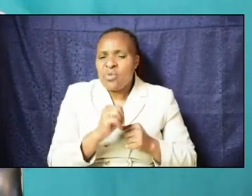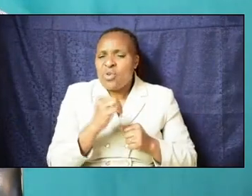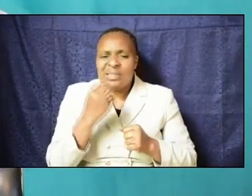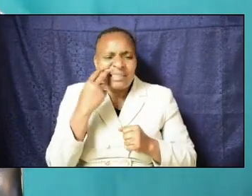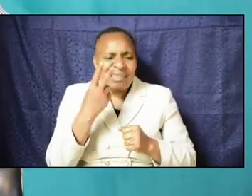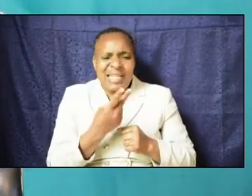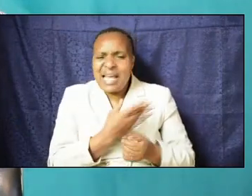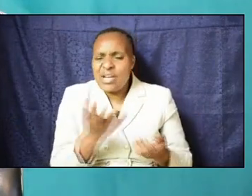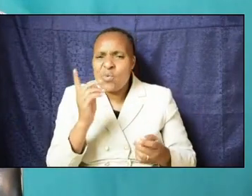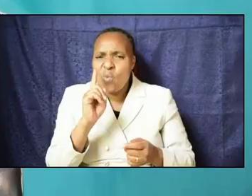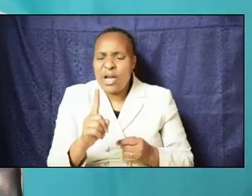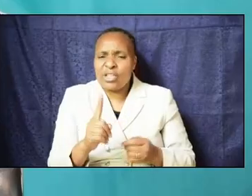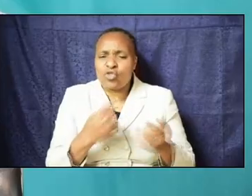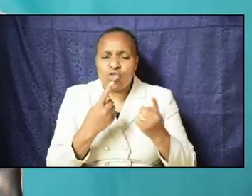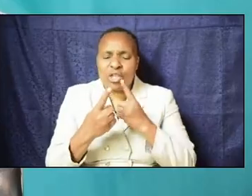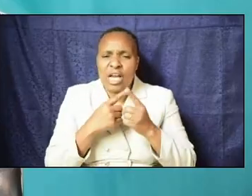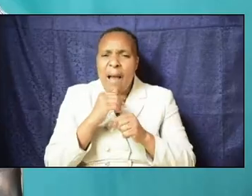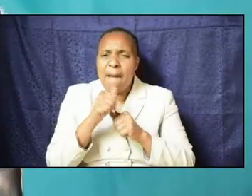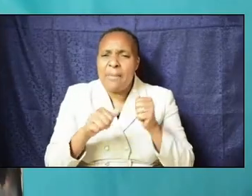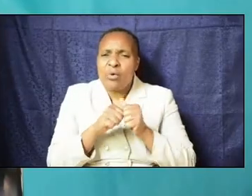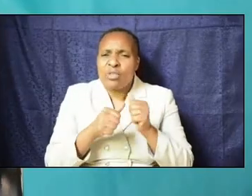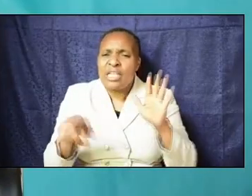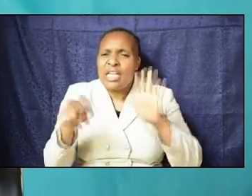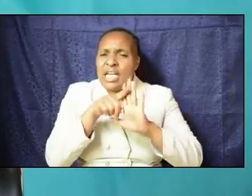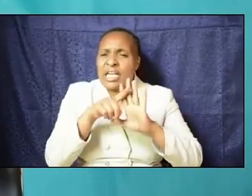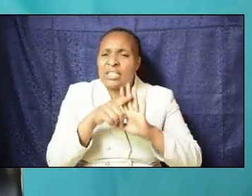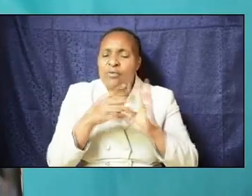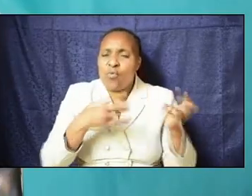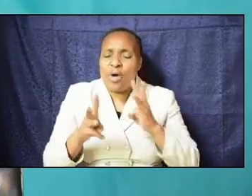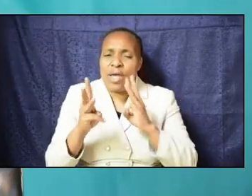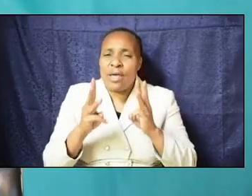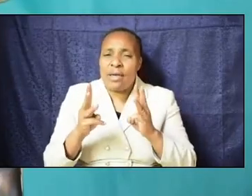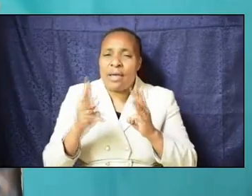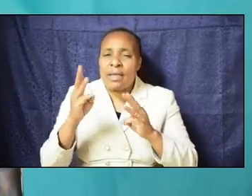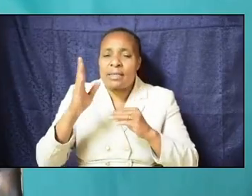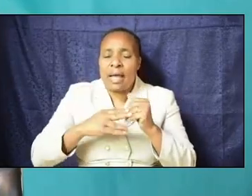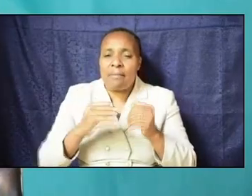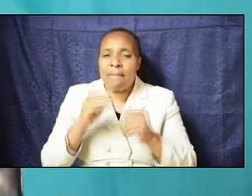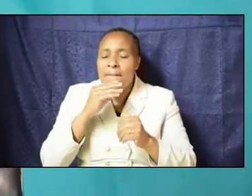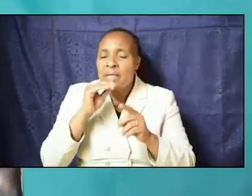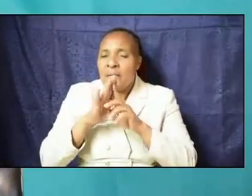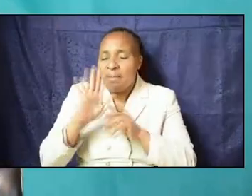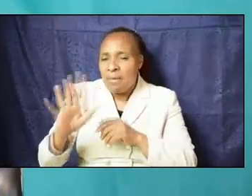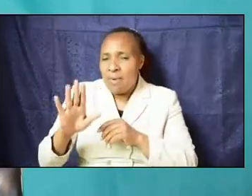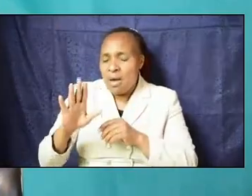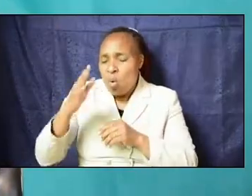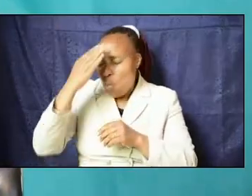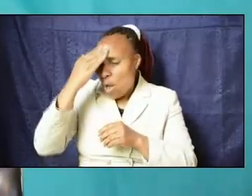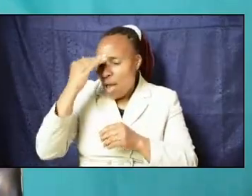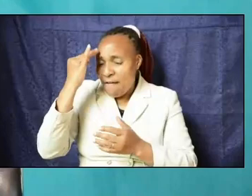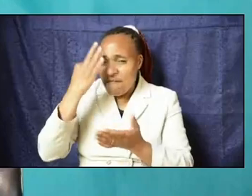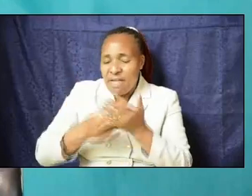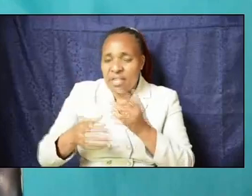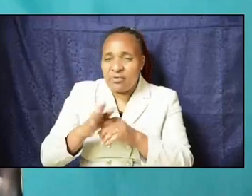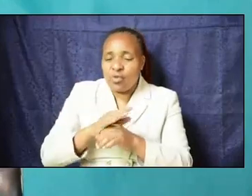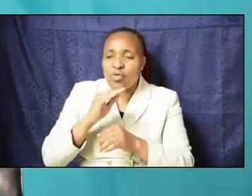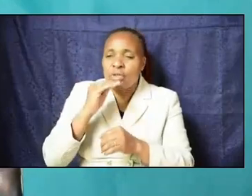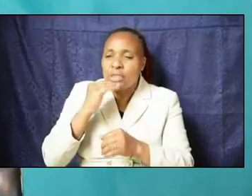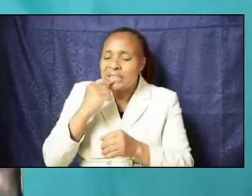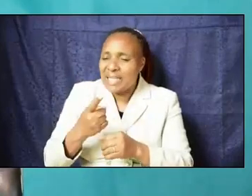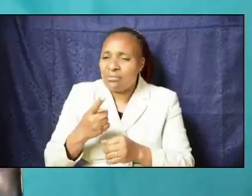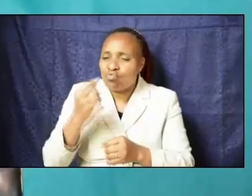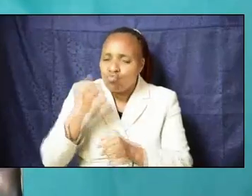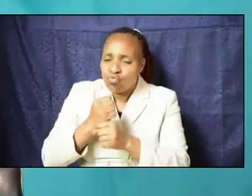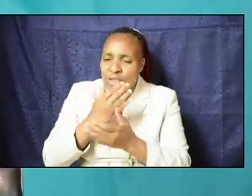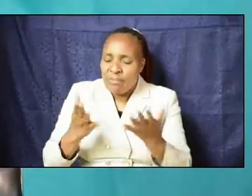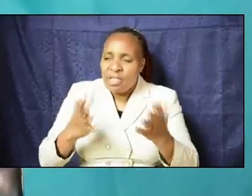talking in a negative way about Joseph, except his brothers. And the reason was because he was faithful. He's told to do something, he goes to